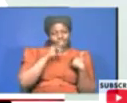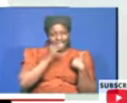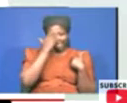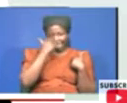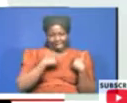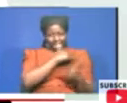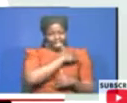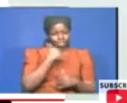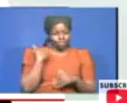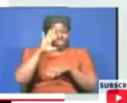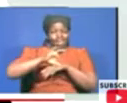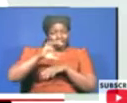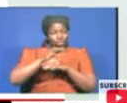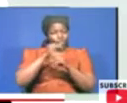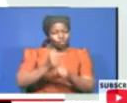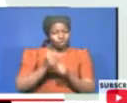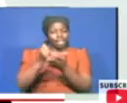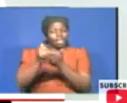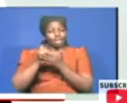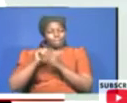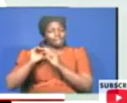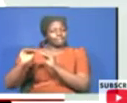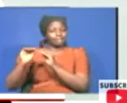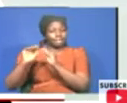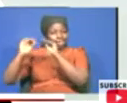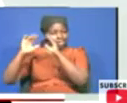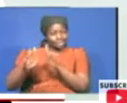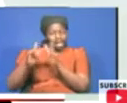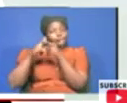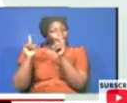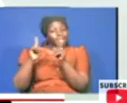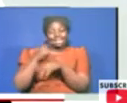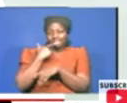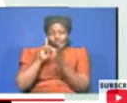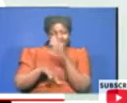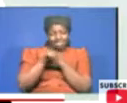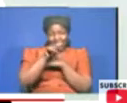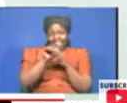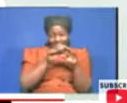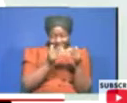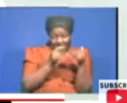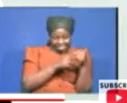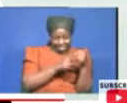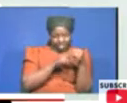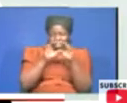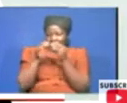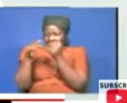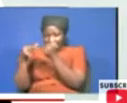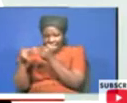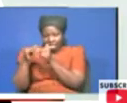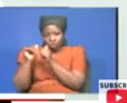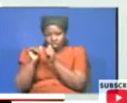helping us to train them. But I still say this grade 6, grade 7 and grade 8, which is the